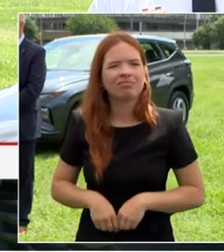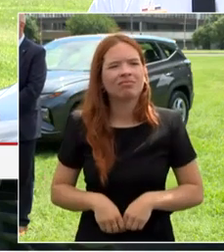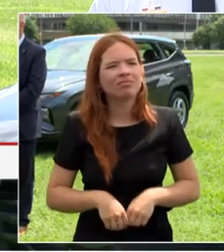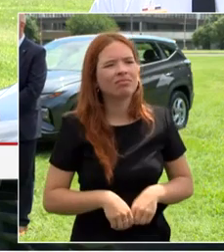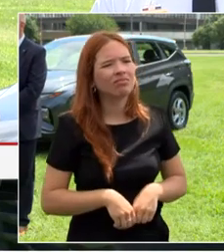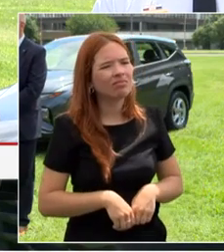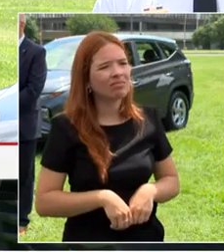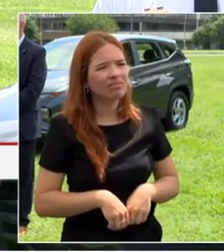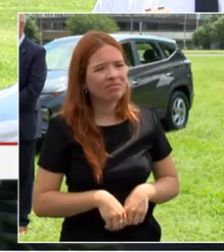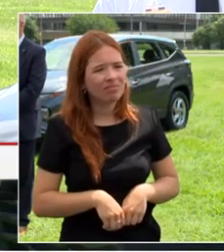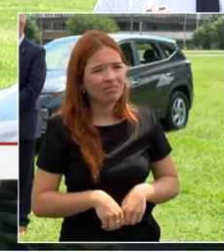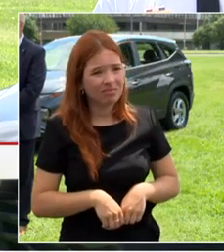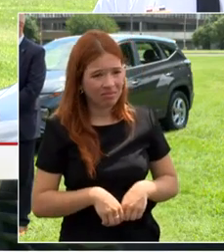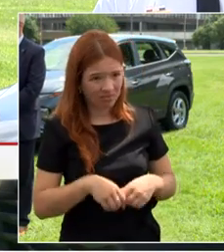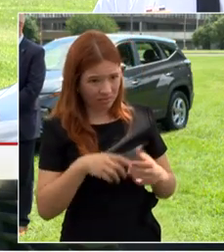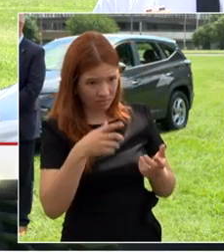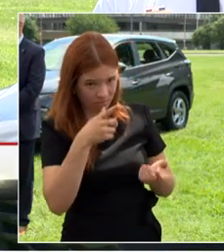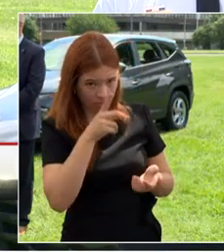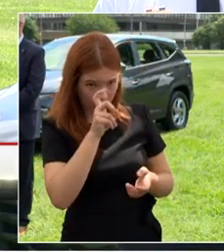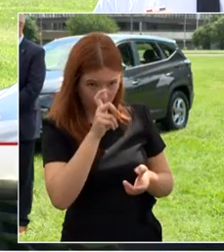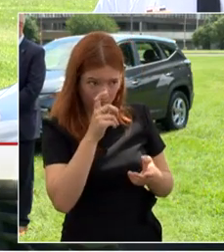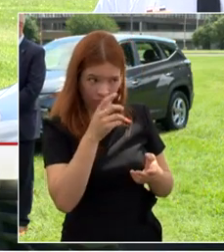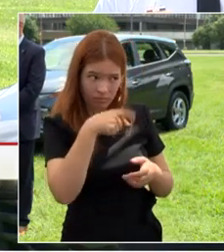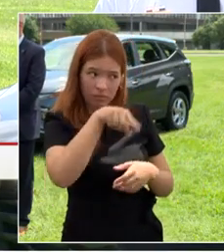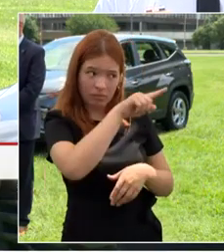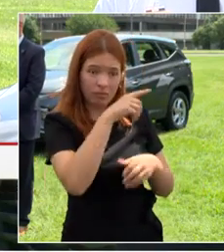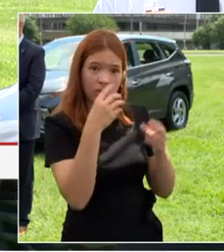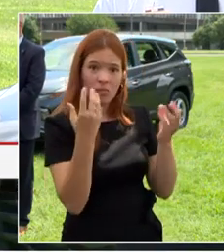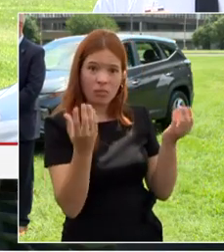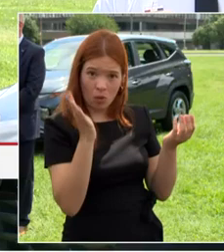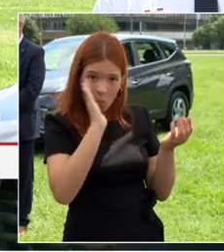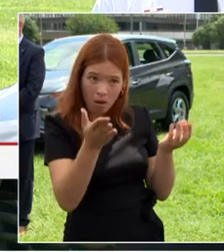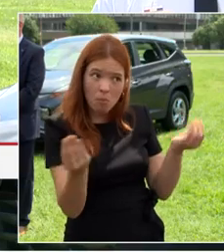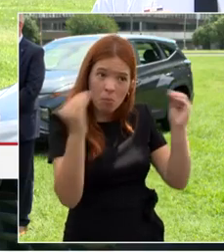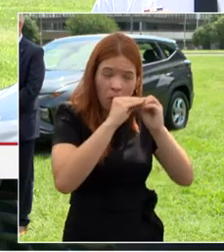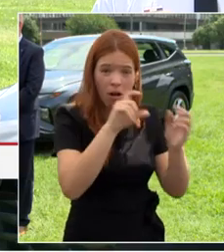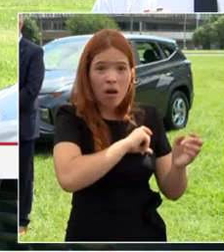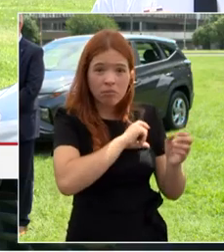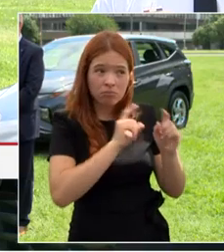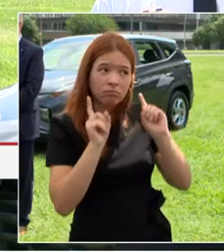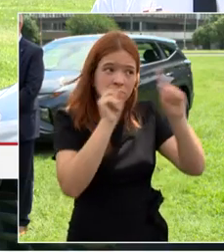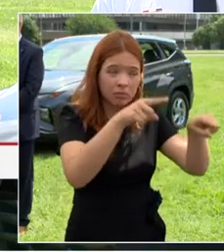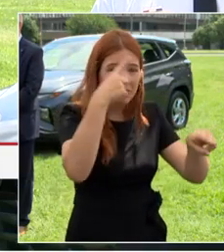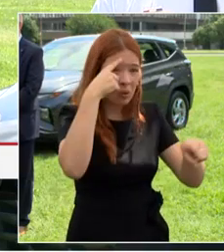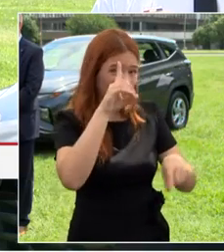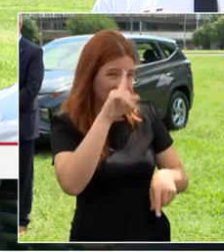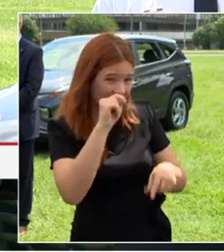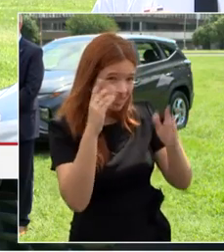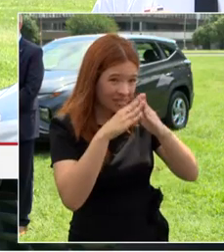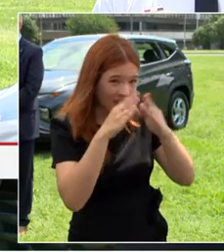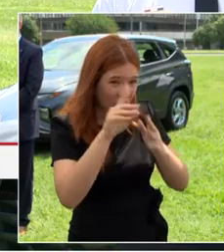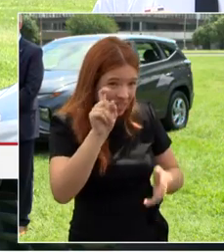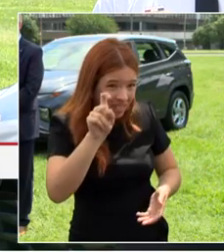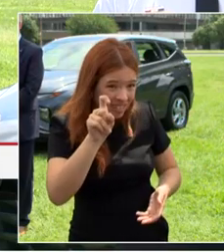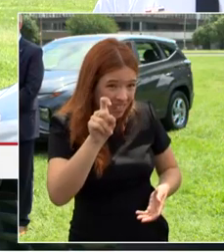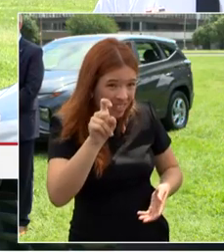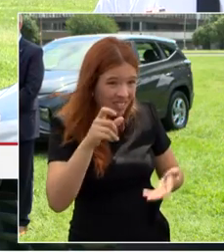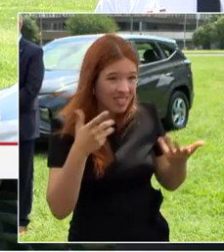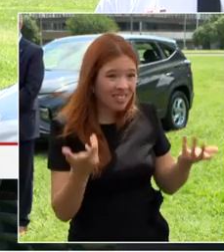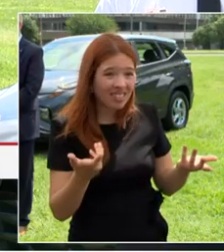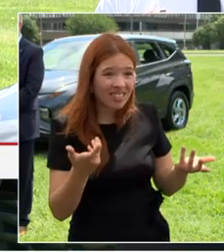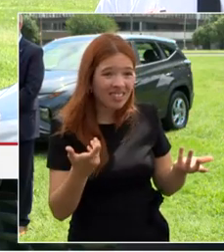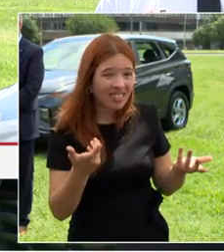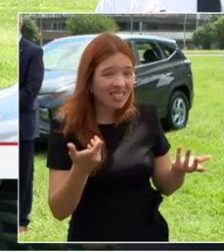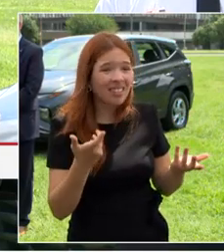we heard about somebody that they're leaving someplace of, I guess they come into the city for a weekend or for entertainment